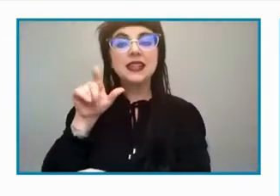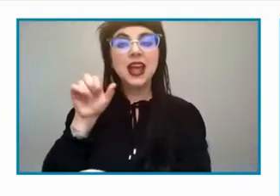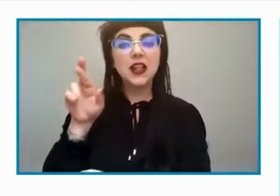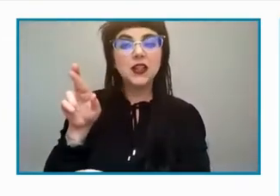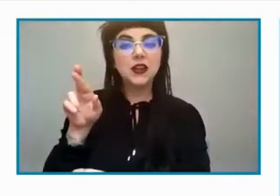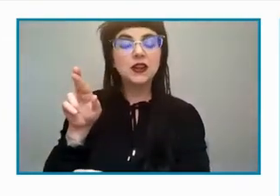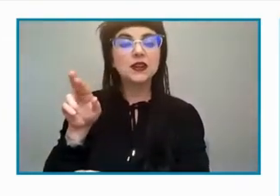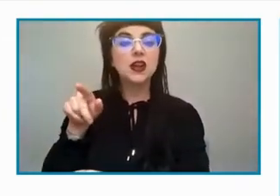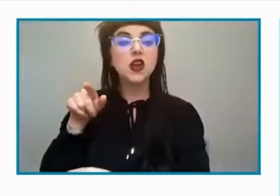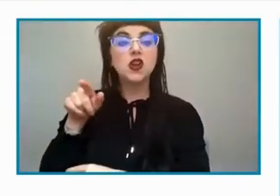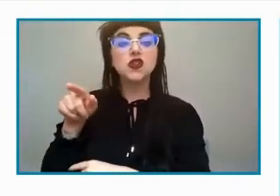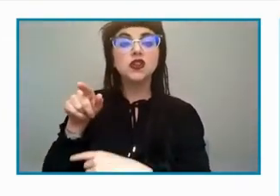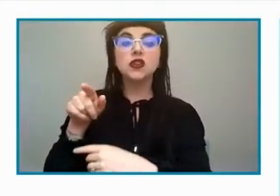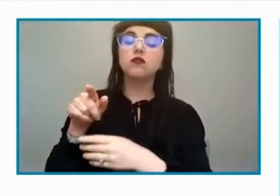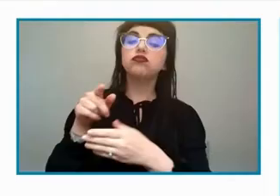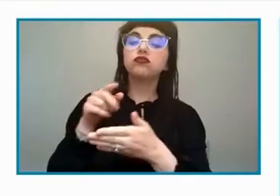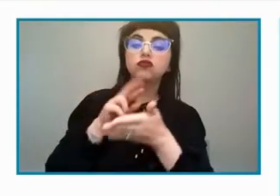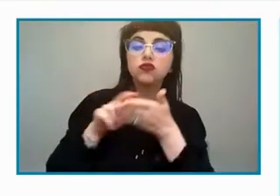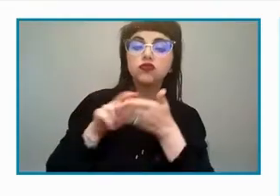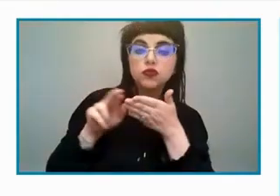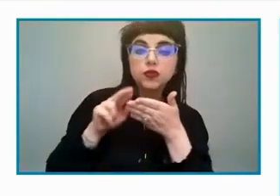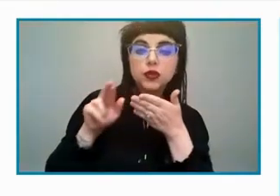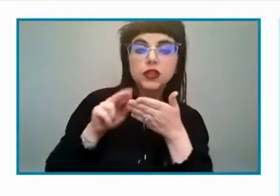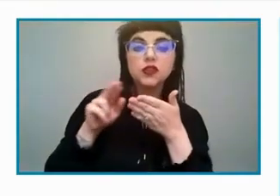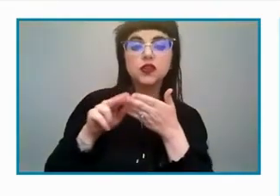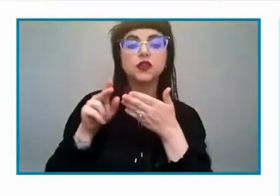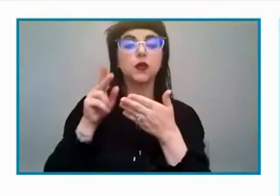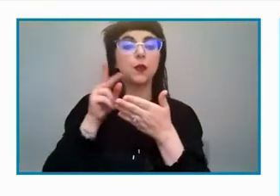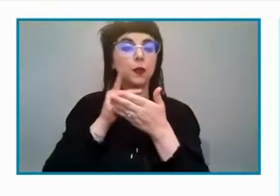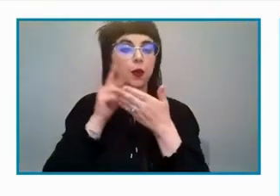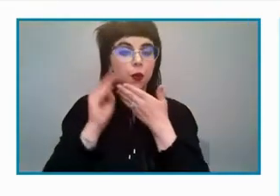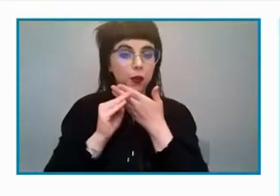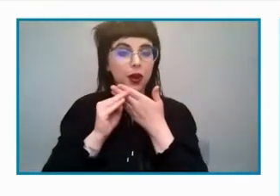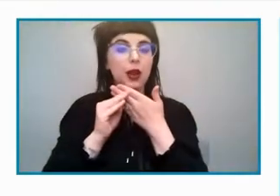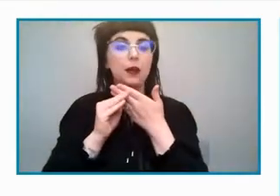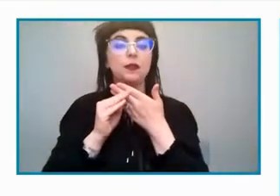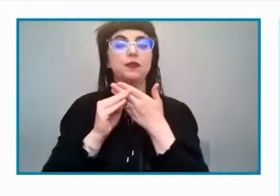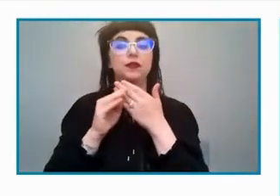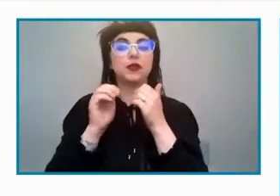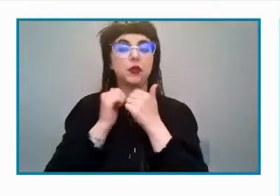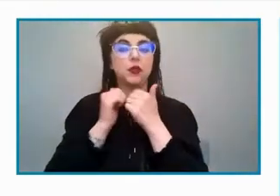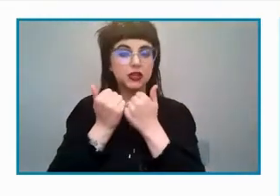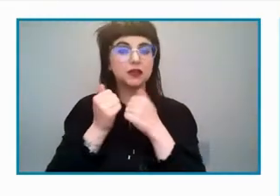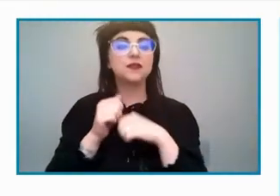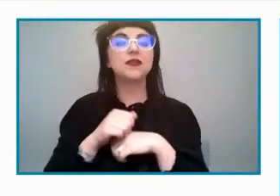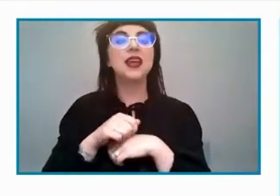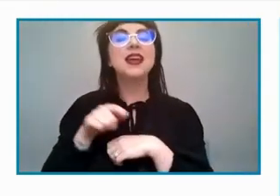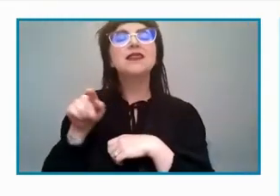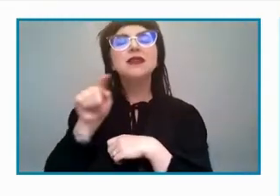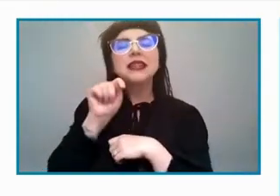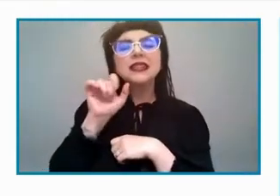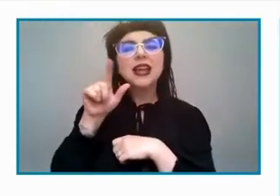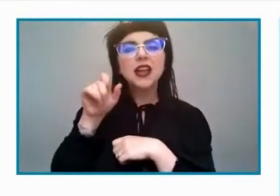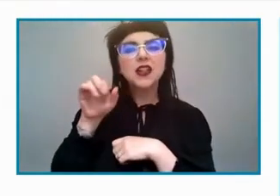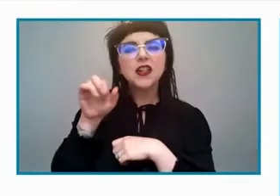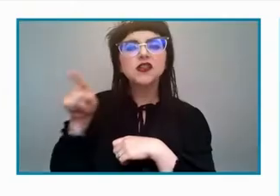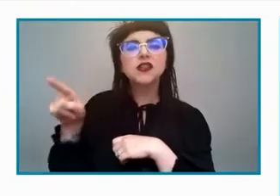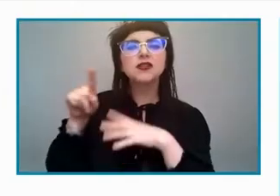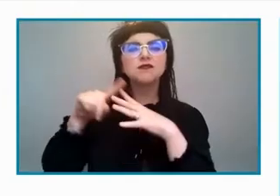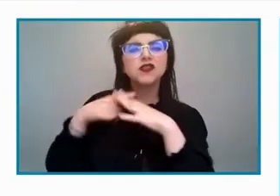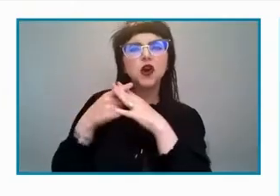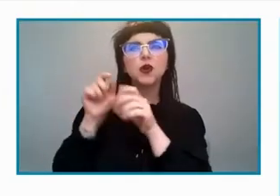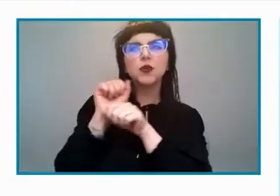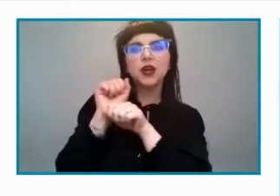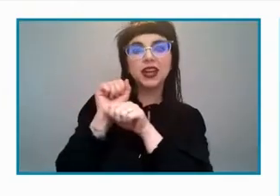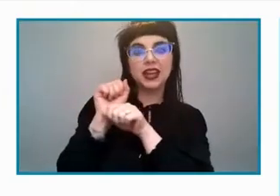Program Associate at the Nonprofit Institute at the University of San Diego. Taylor first started working with So Say We All in graduate school